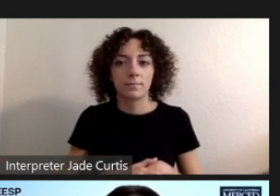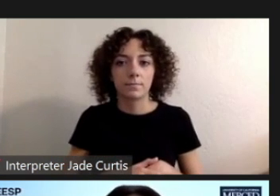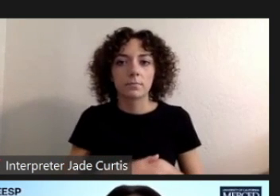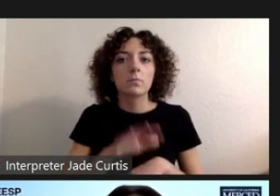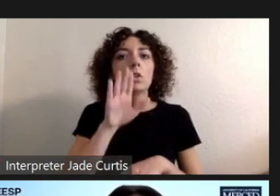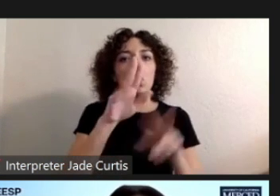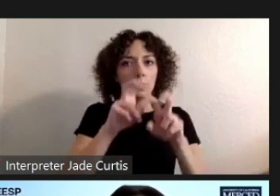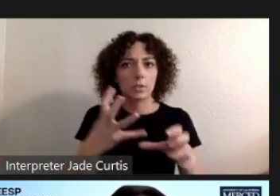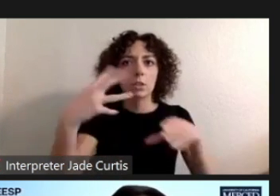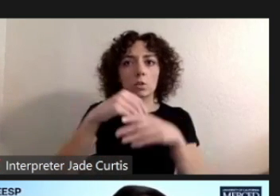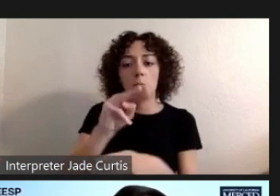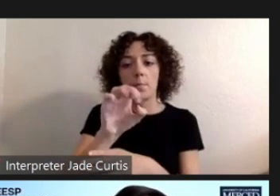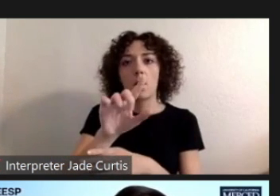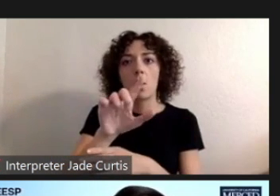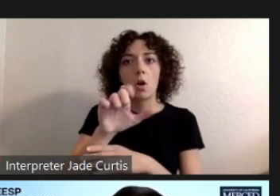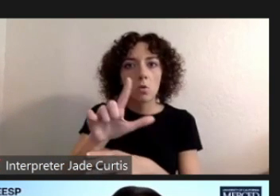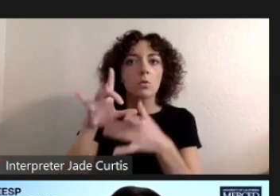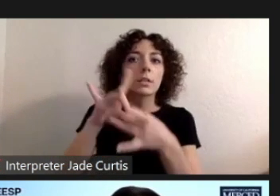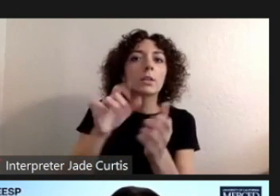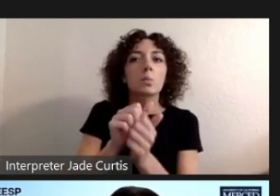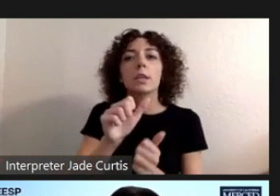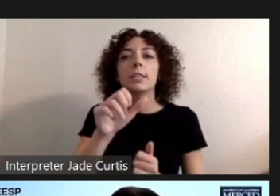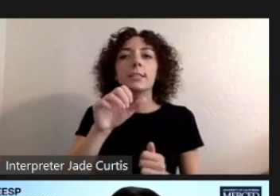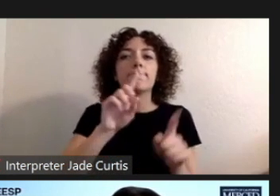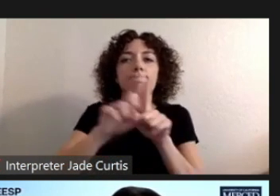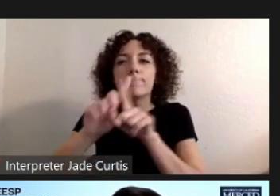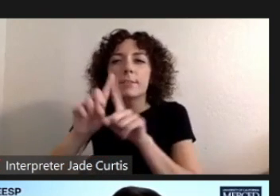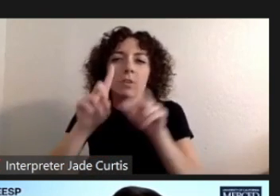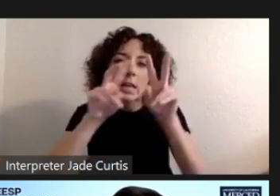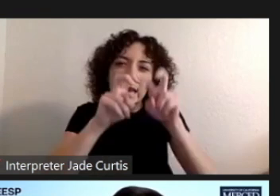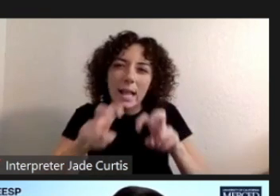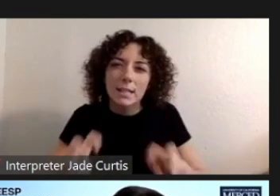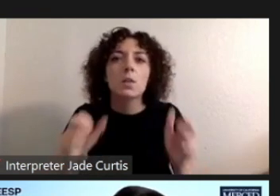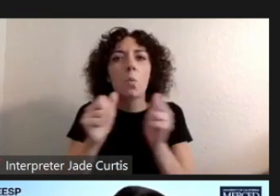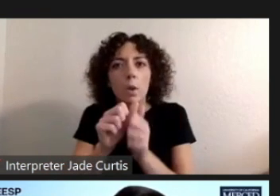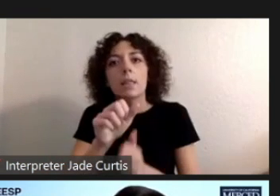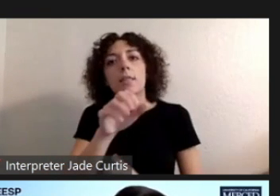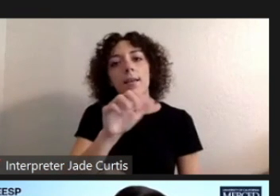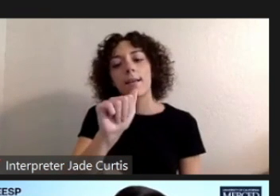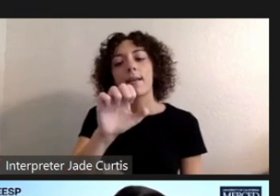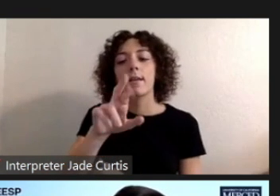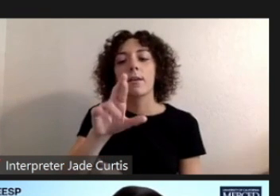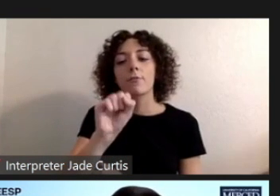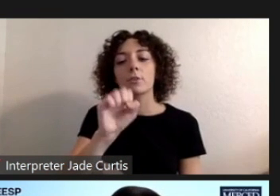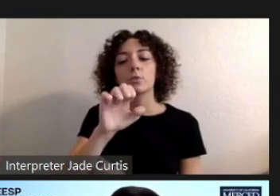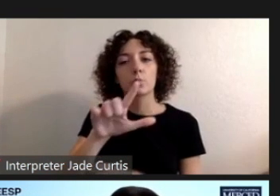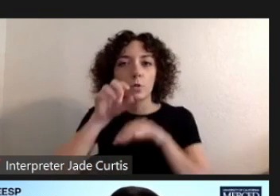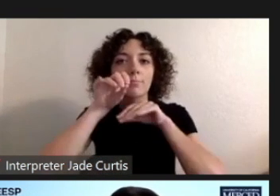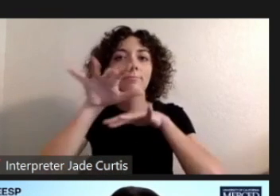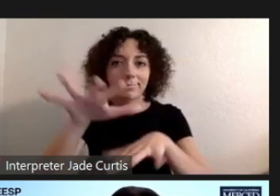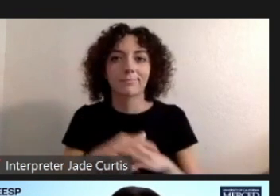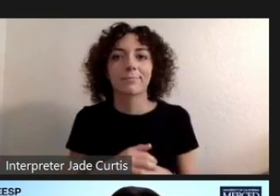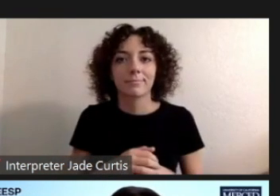applies computational fluid dynamics analysis and neural networks to predict bioaerosol transport and inactivation in